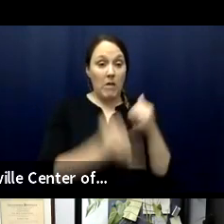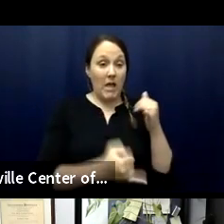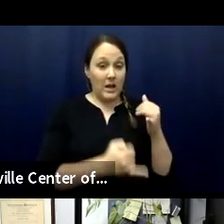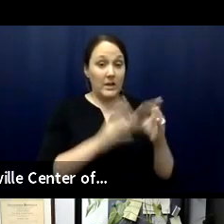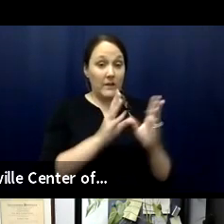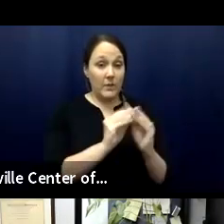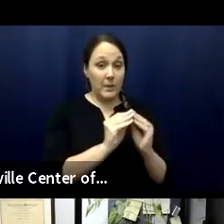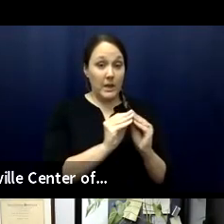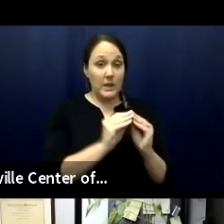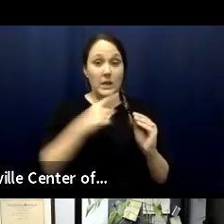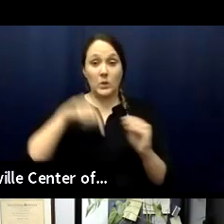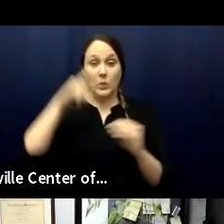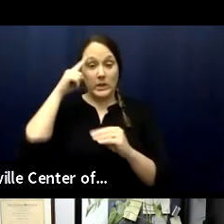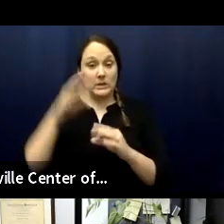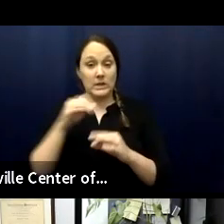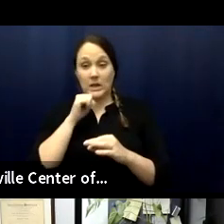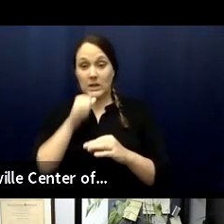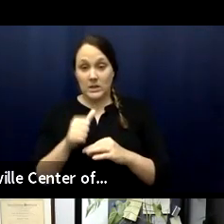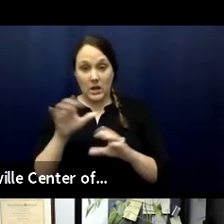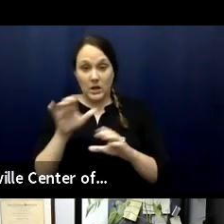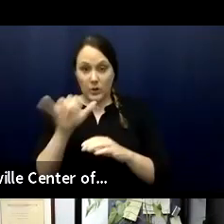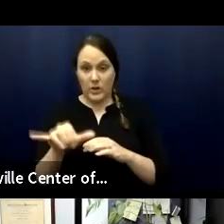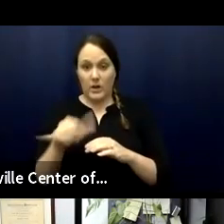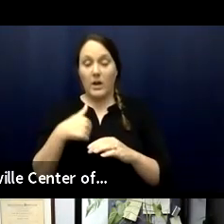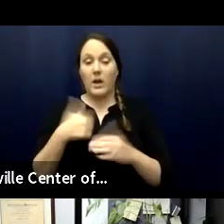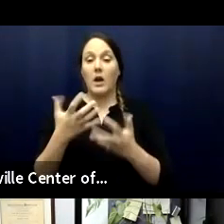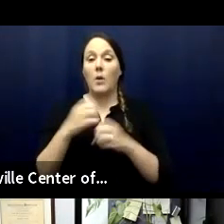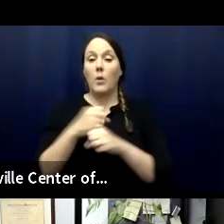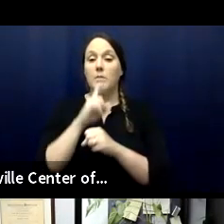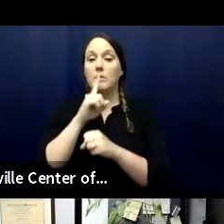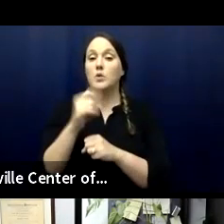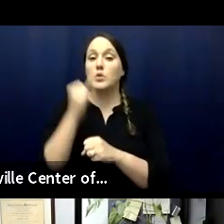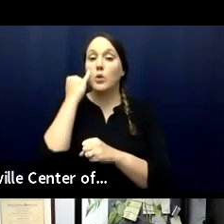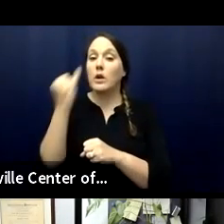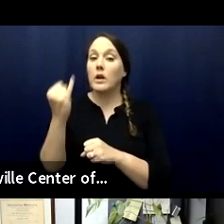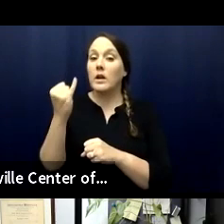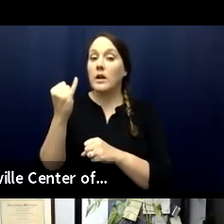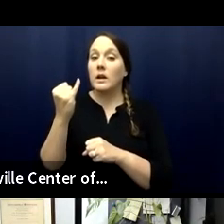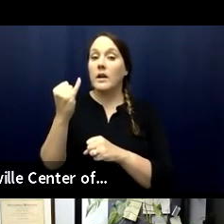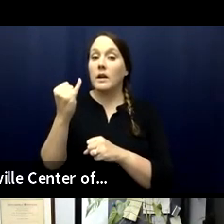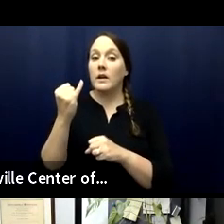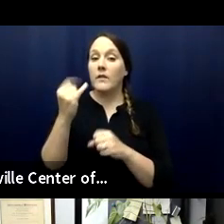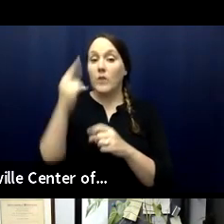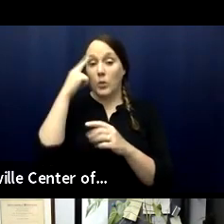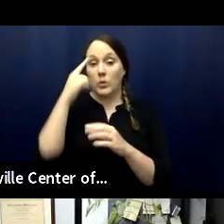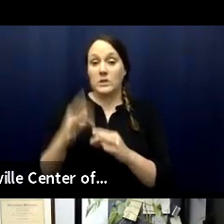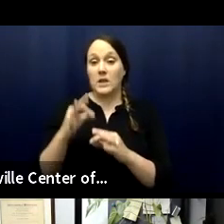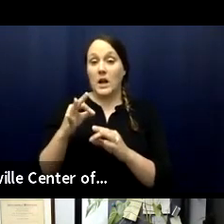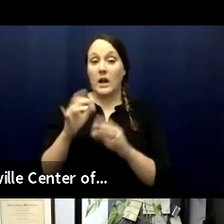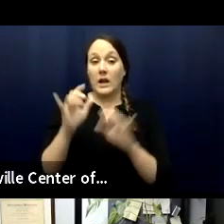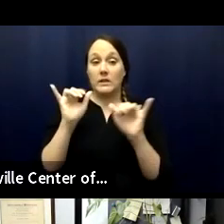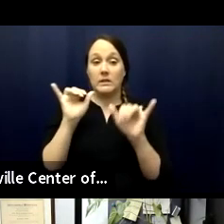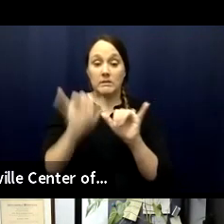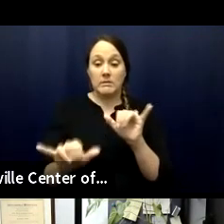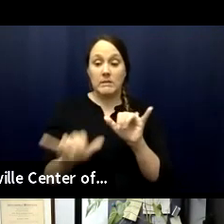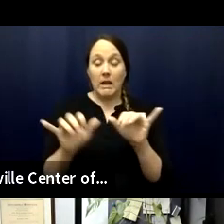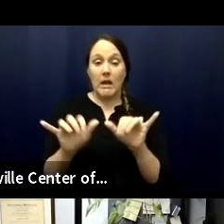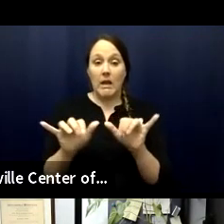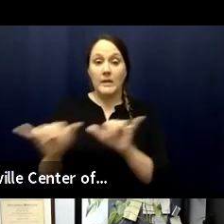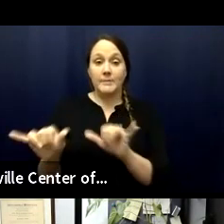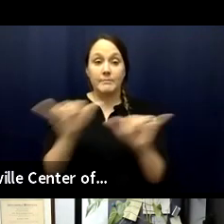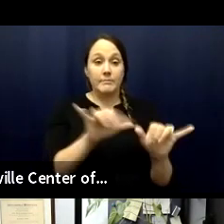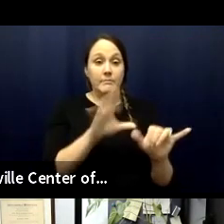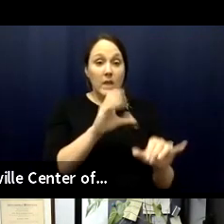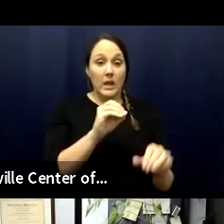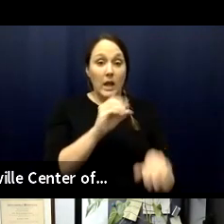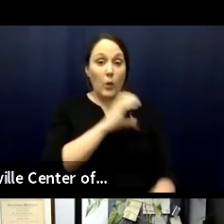have elected not to do that. And I want to make sure that if we elect to not do anything, that we stay uniform with County Commission. If